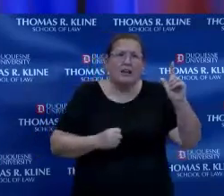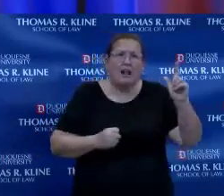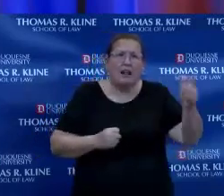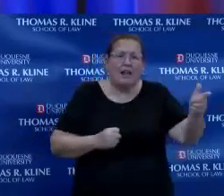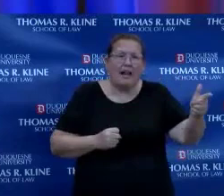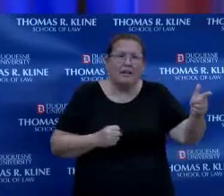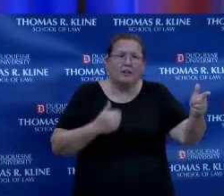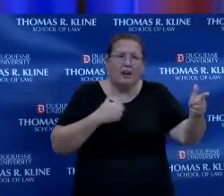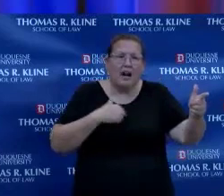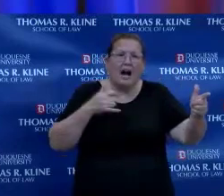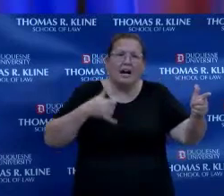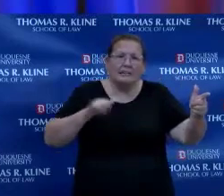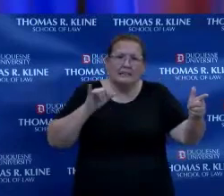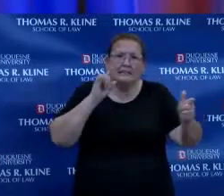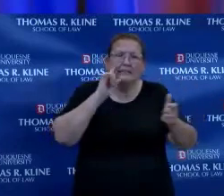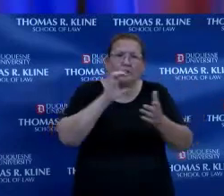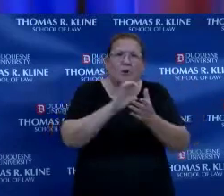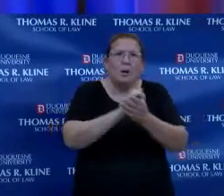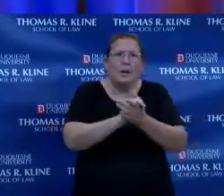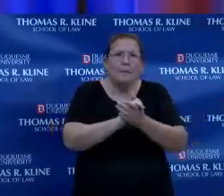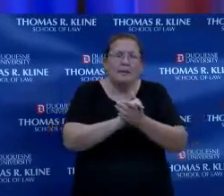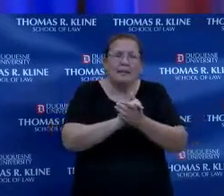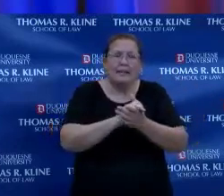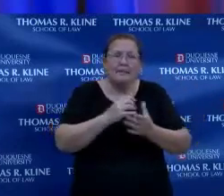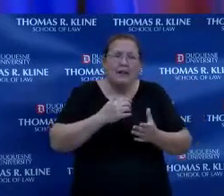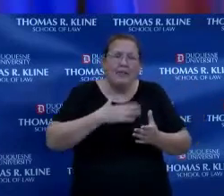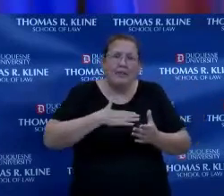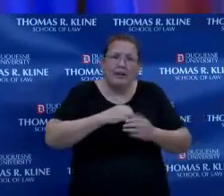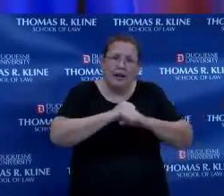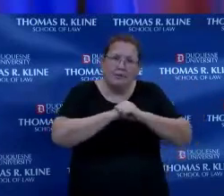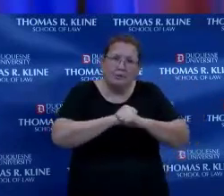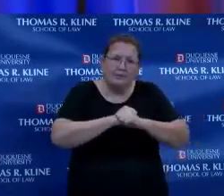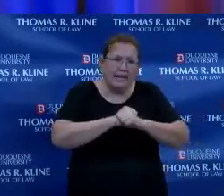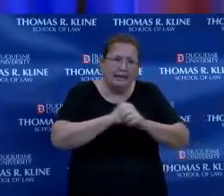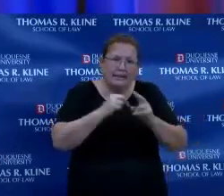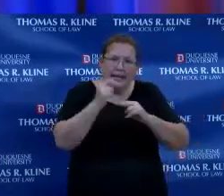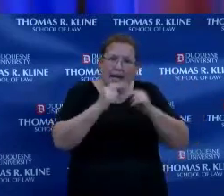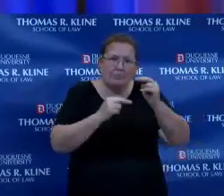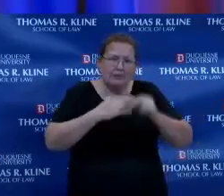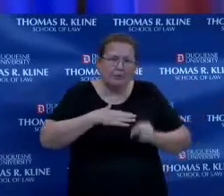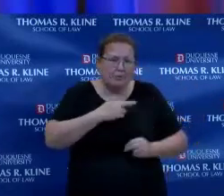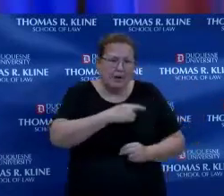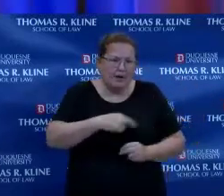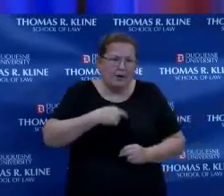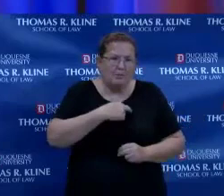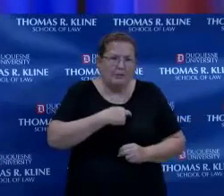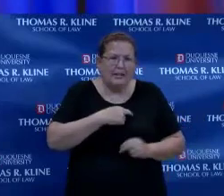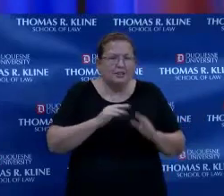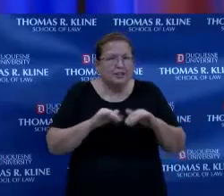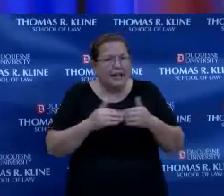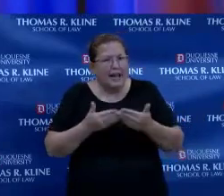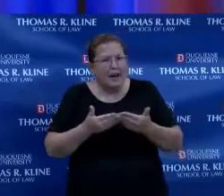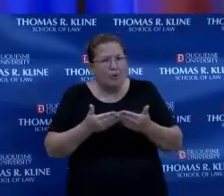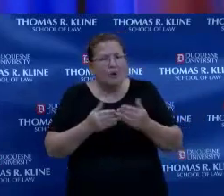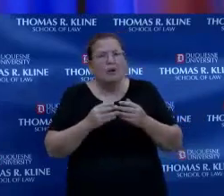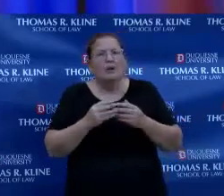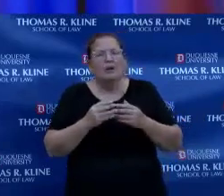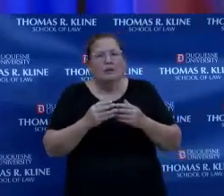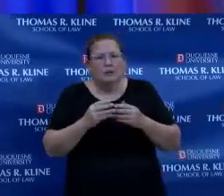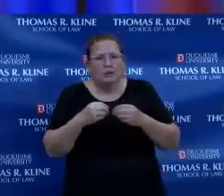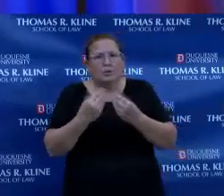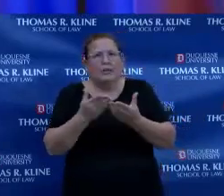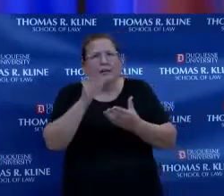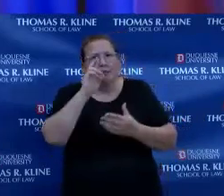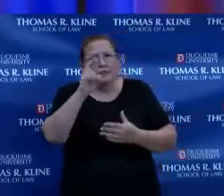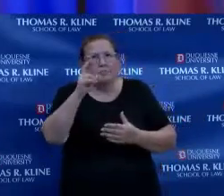I still believe that I'm earning my reputation. So, you treat everyone with respect. You actually